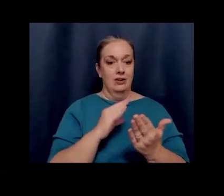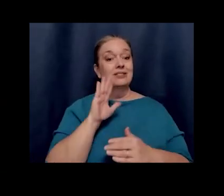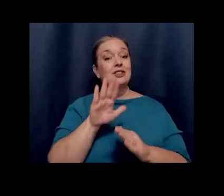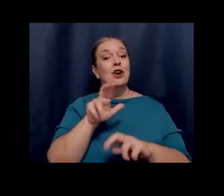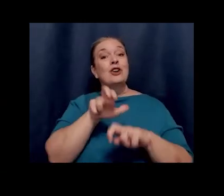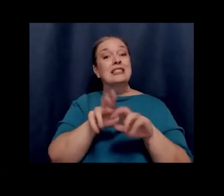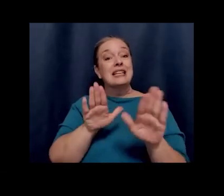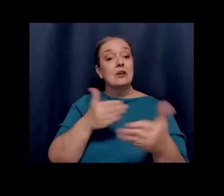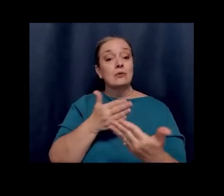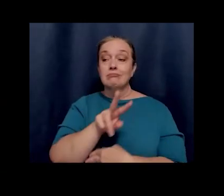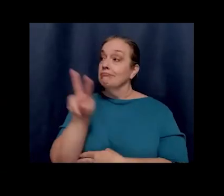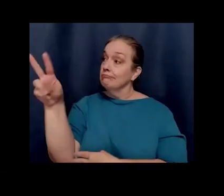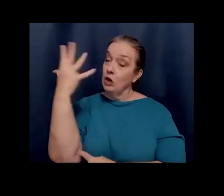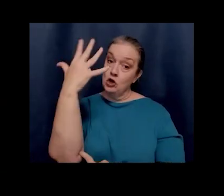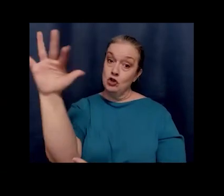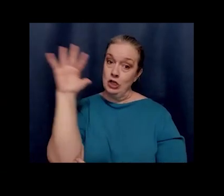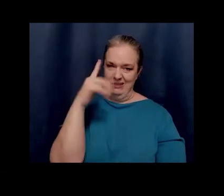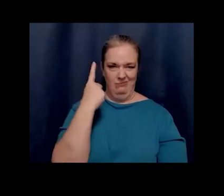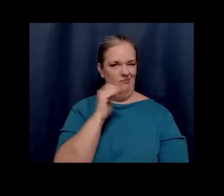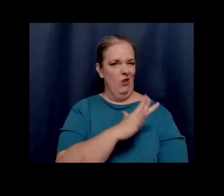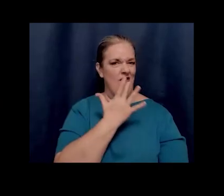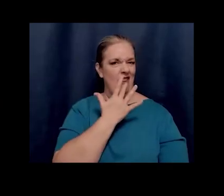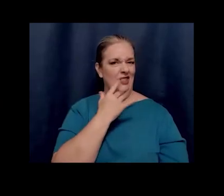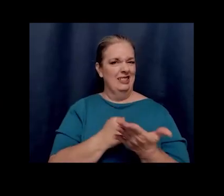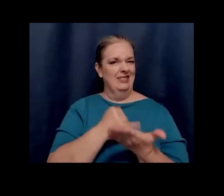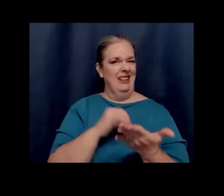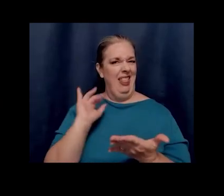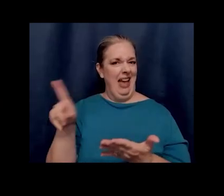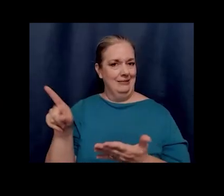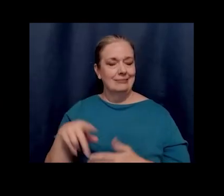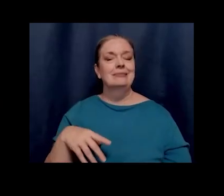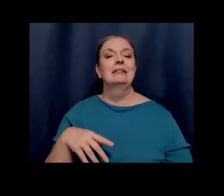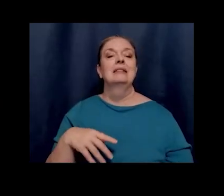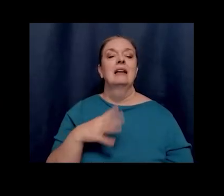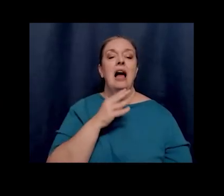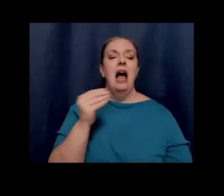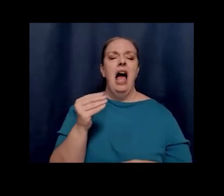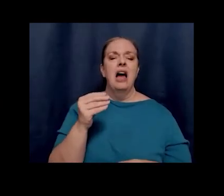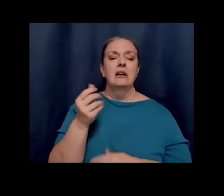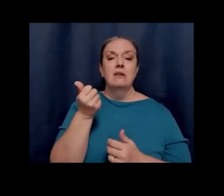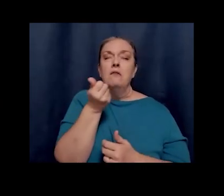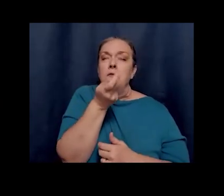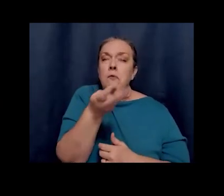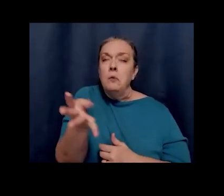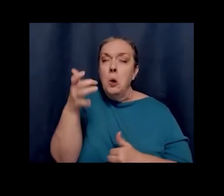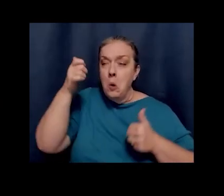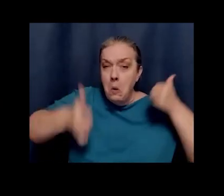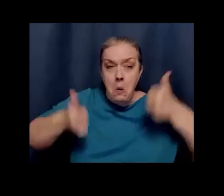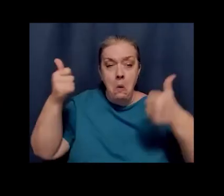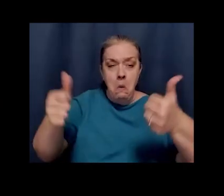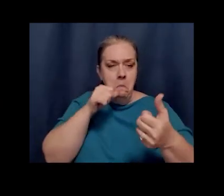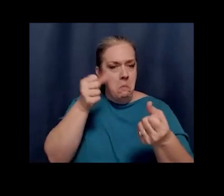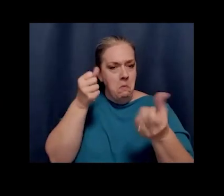looking out at trees, another favored subject. And this space is punctuated by very few objects, like this Bertoia